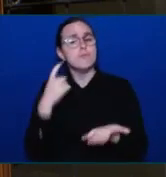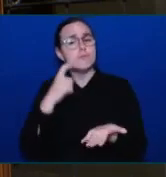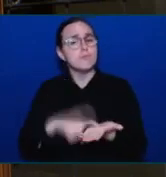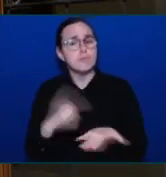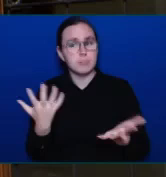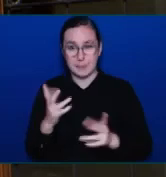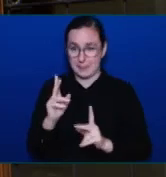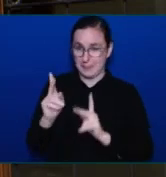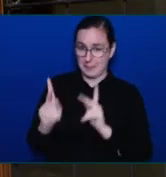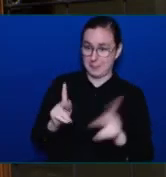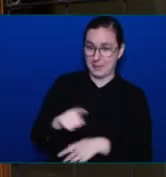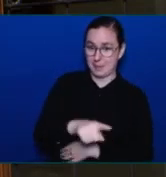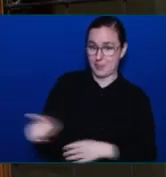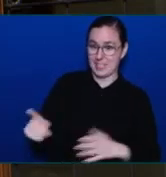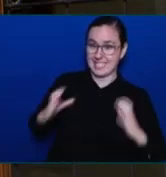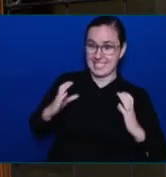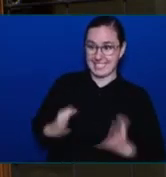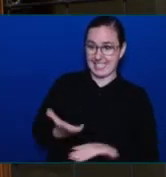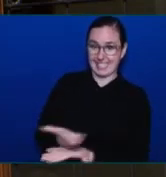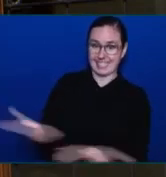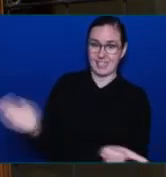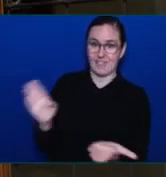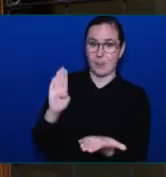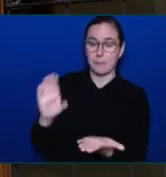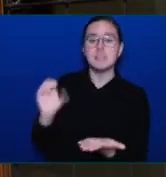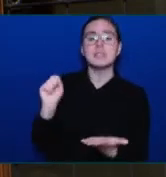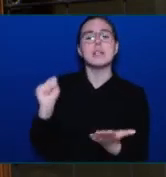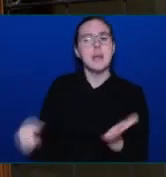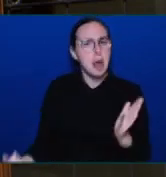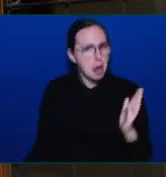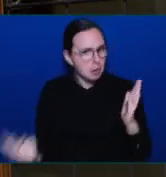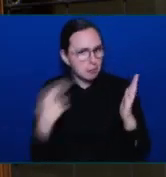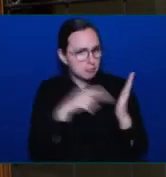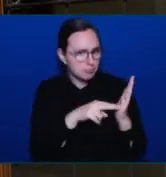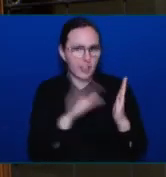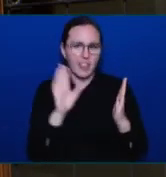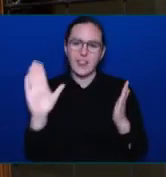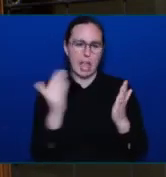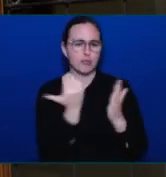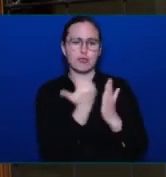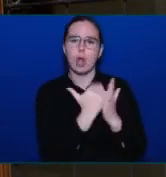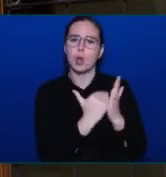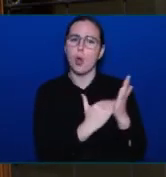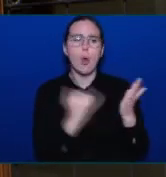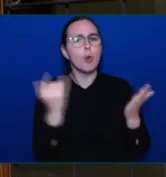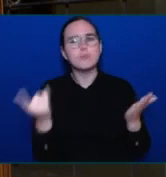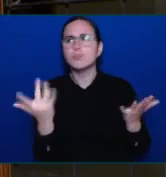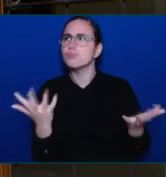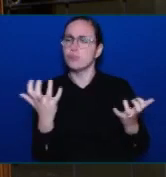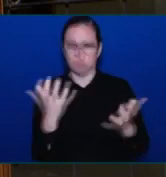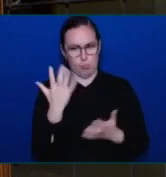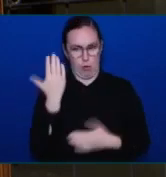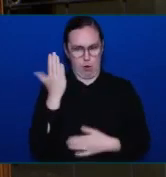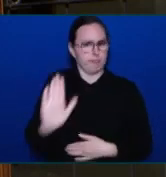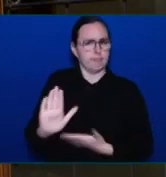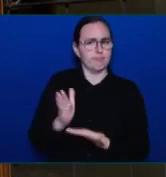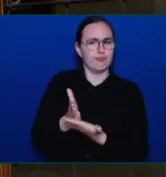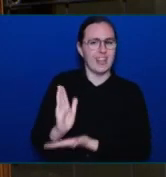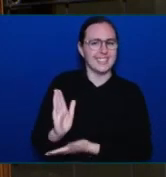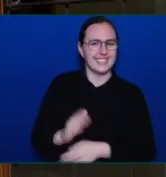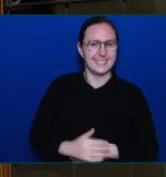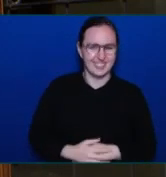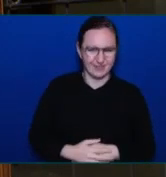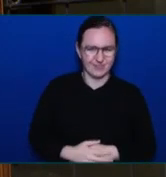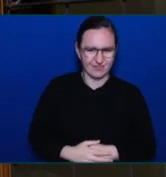our democratic system. A key theme in the report is a call for a cultural shift within